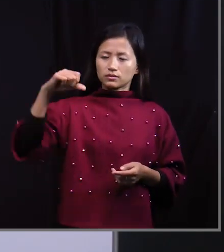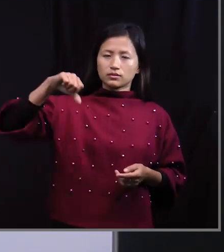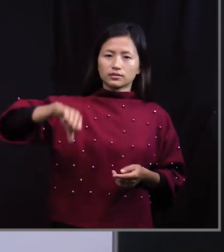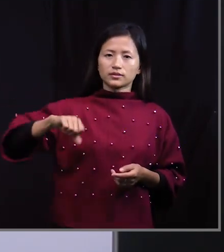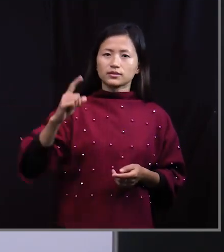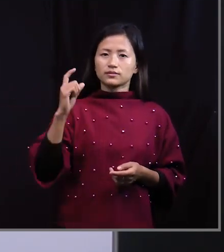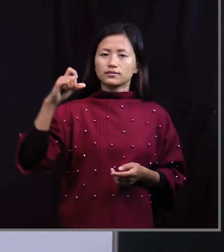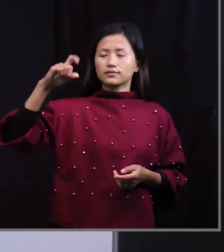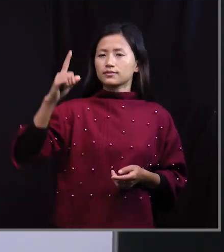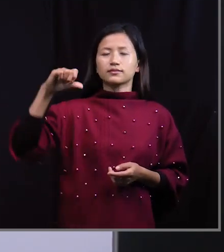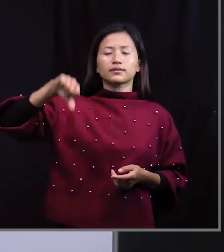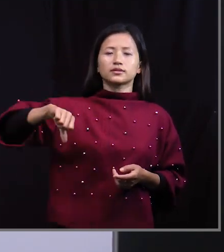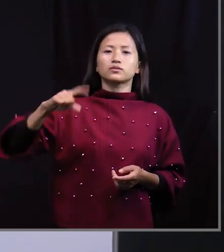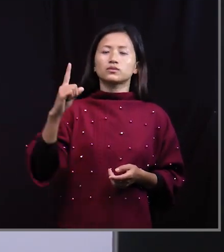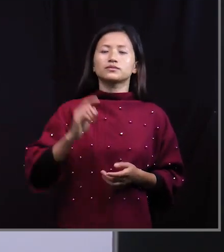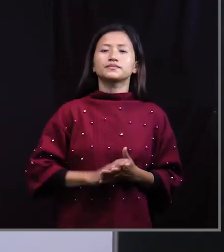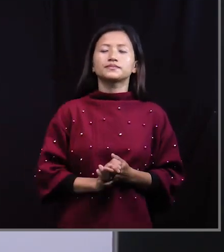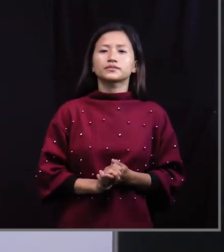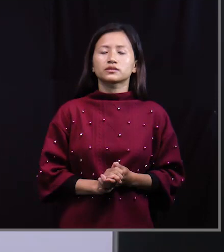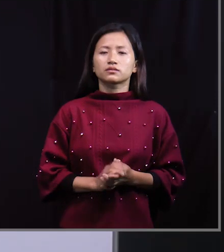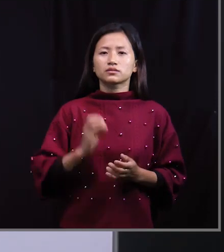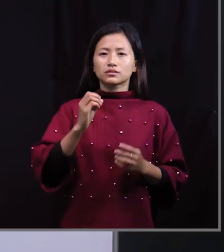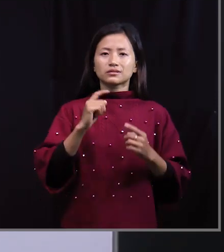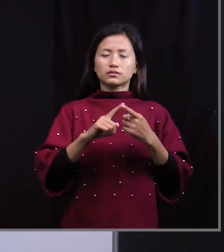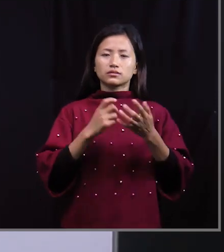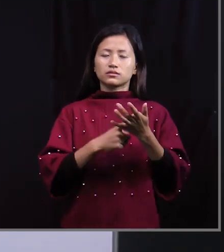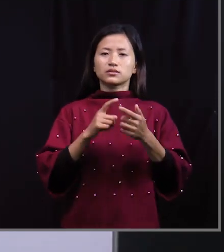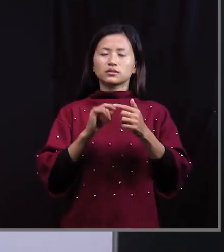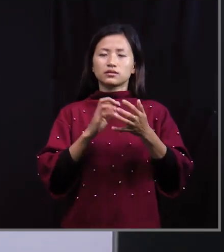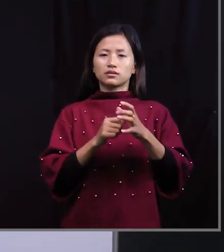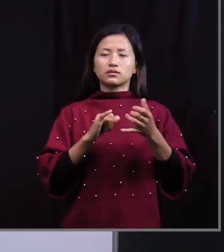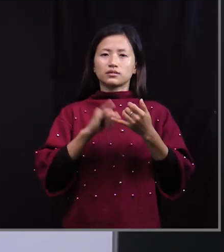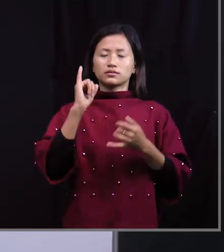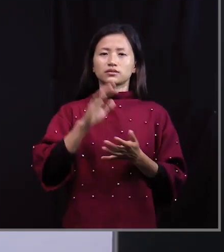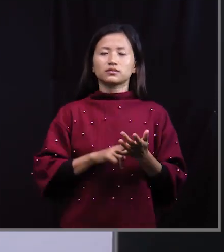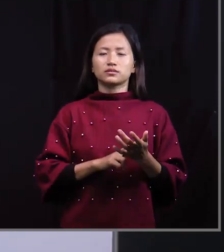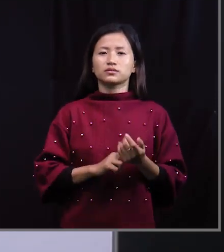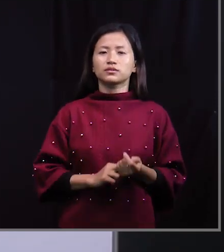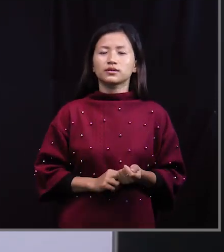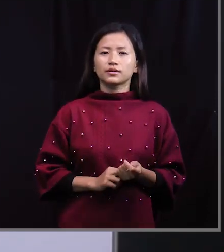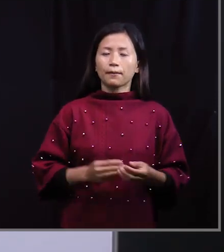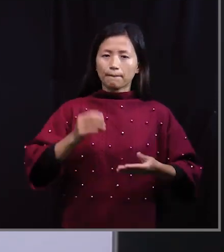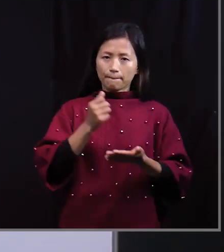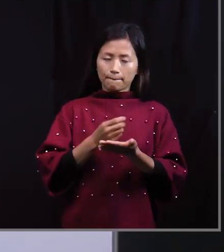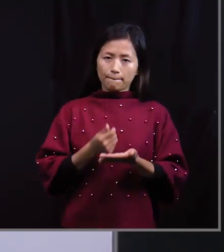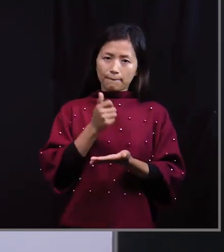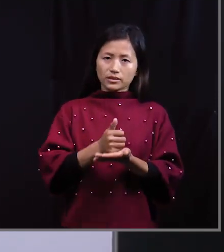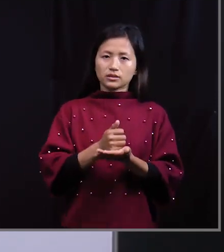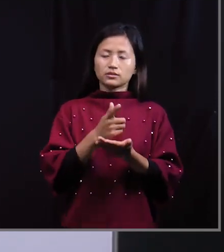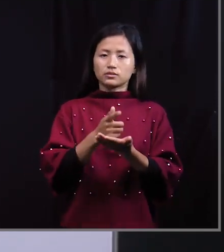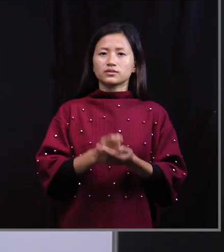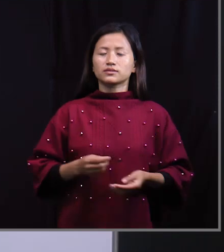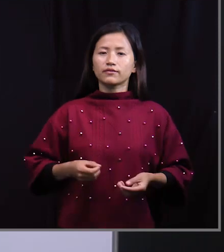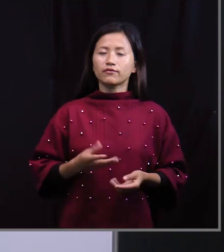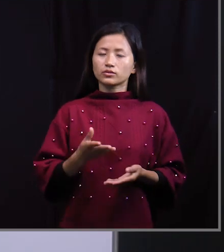1991, they made certain policies, and certain banking reforms were done. With the coming of this